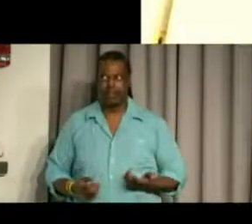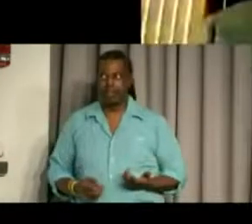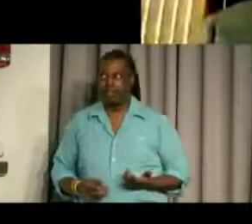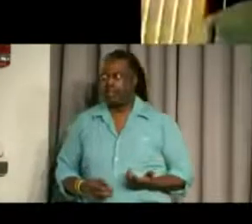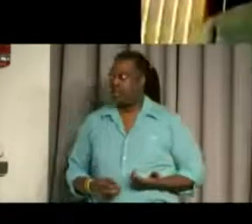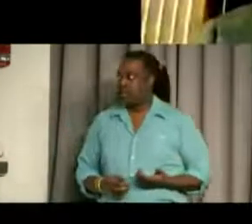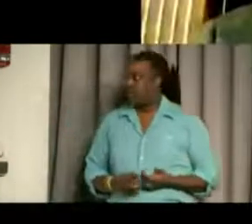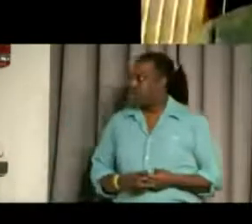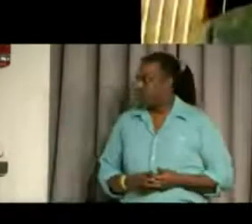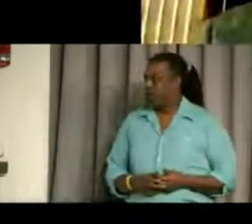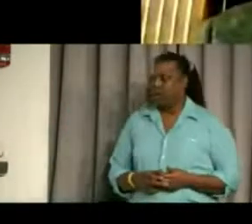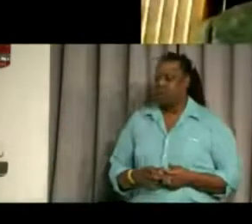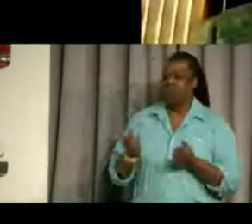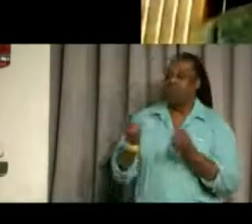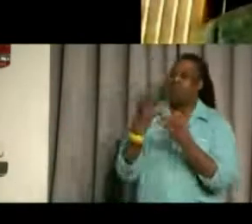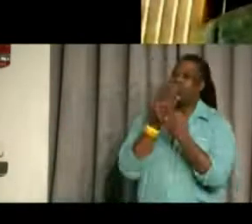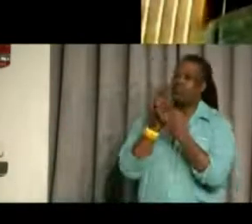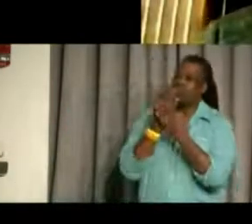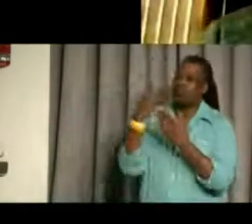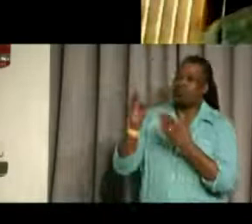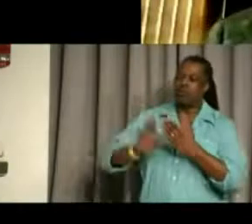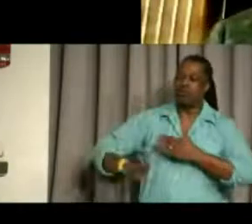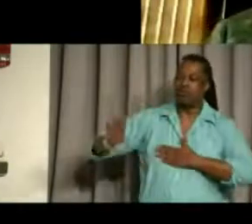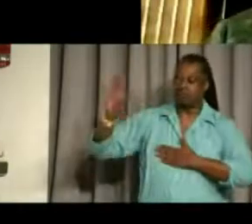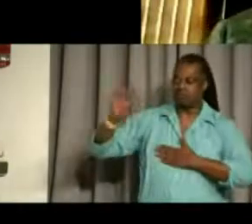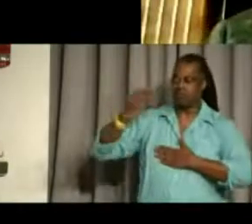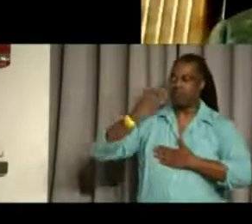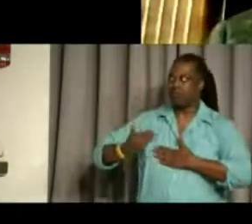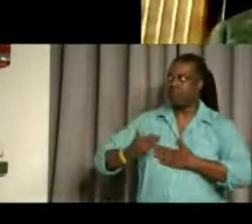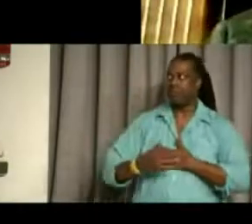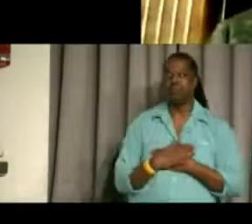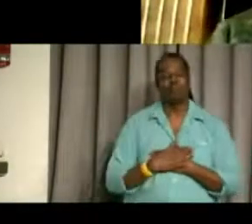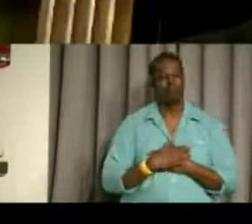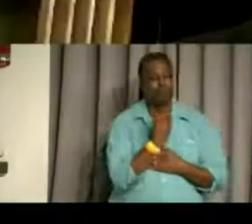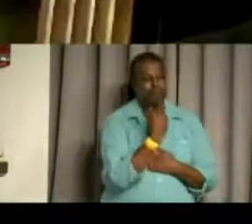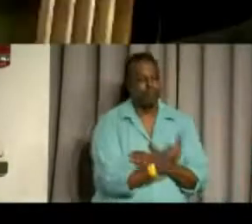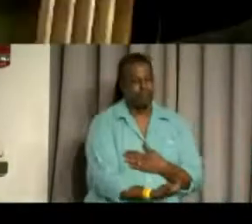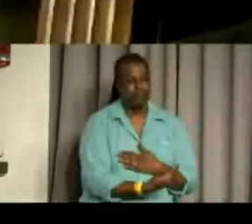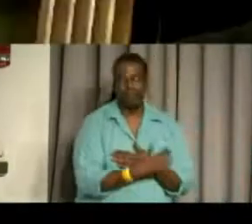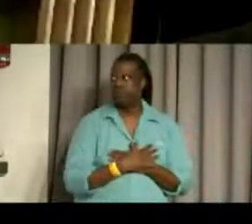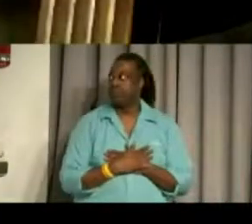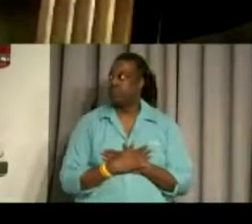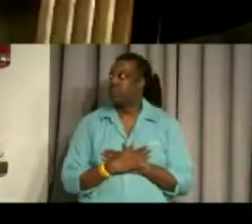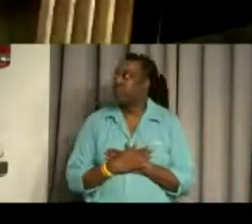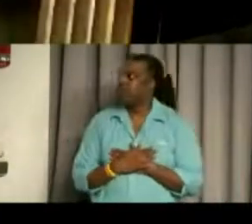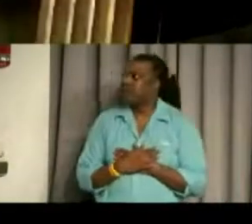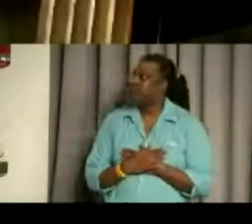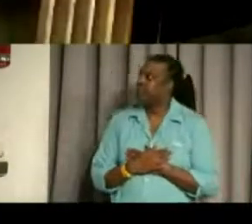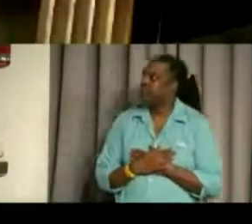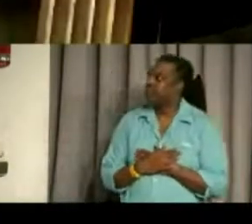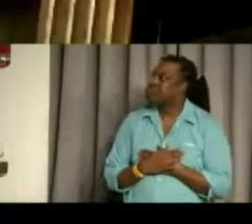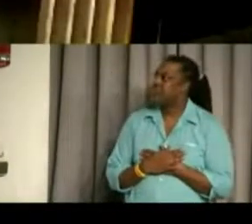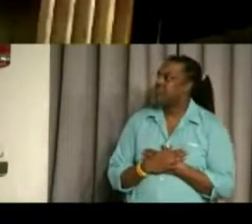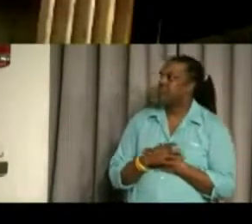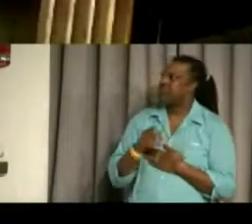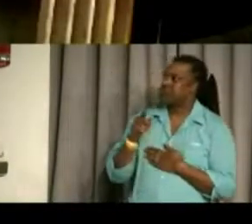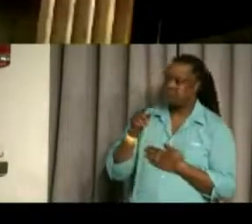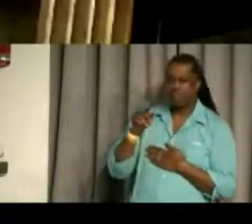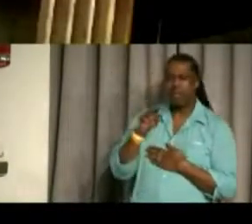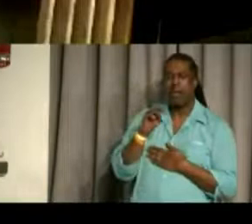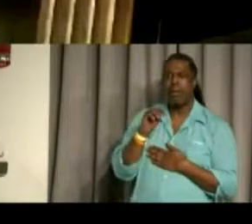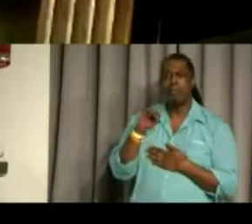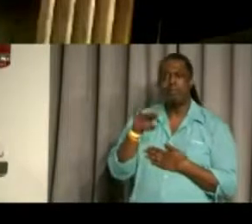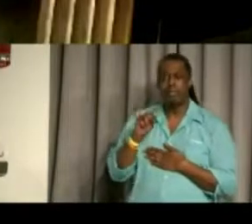Ms. Shariff, I want to thank you for your testimony. Thank you. Nayyirah Shariff made reference in her